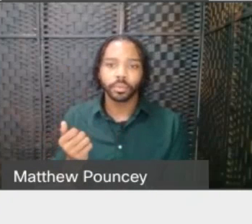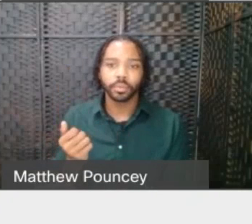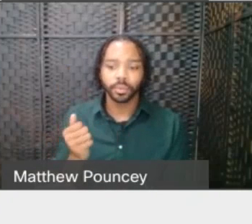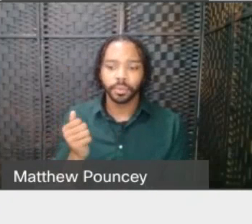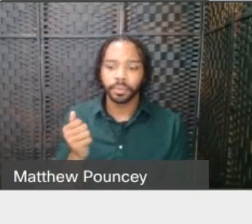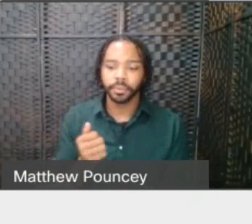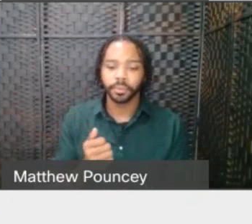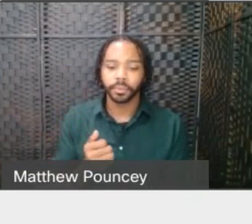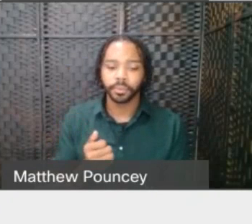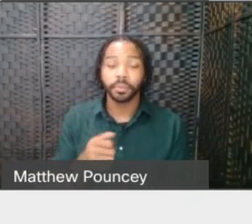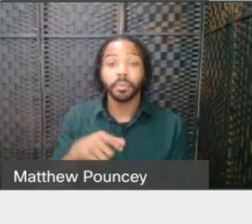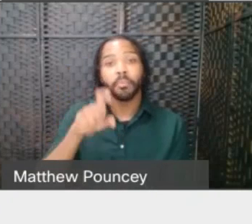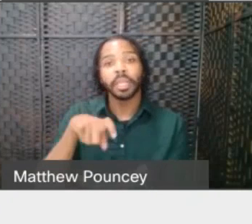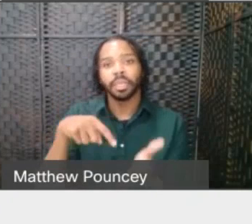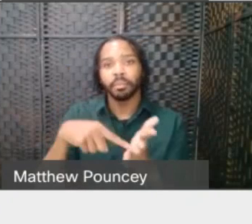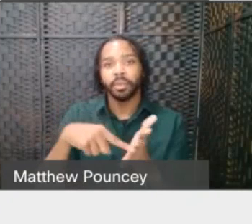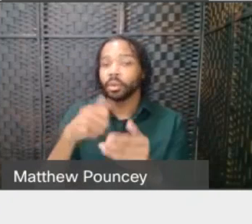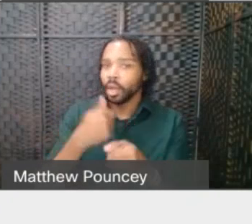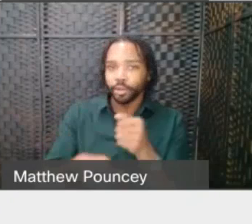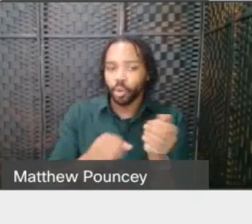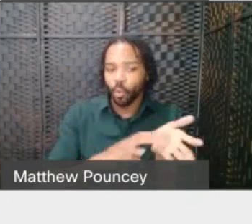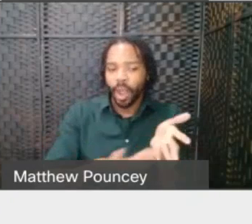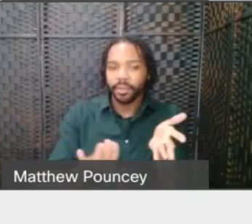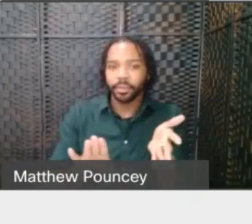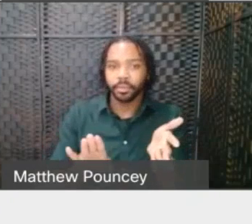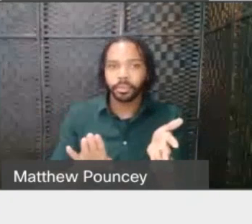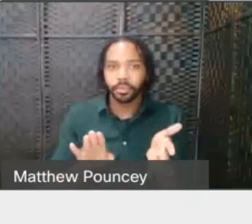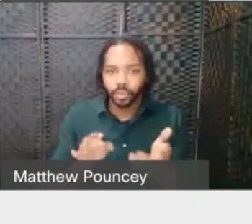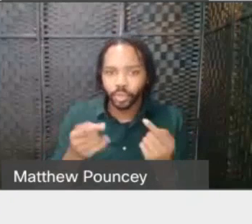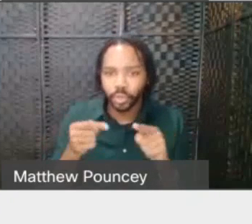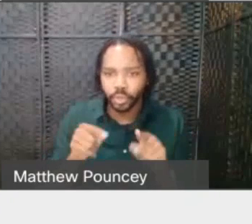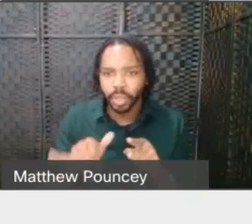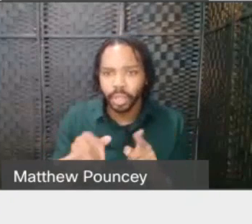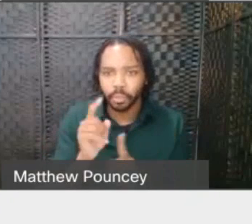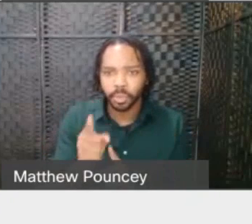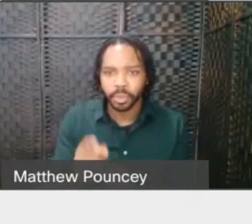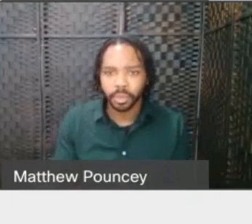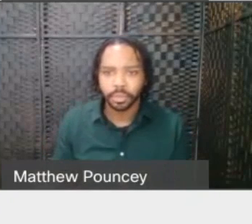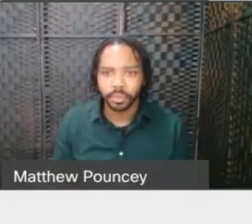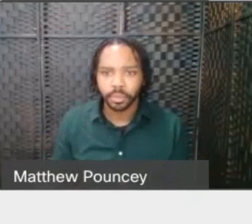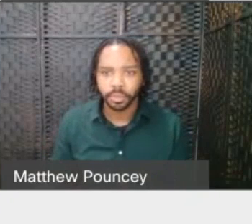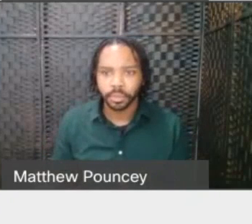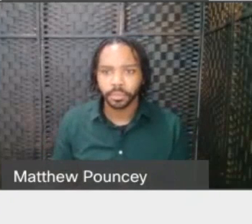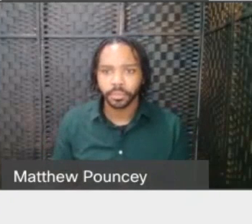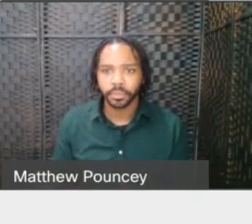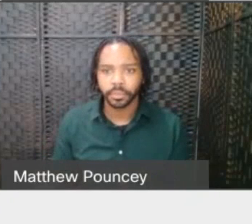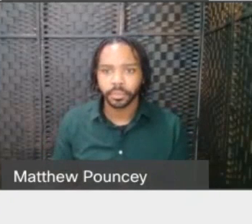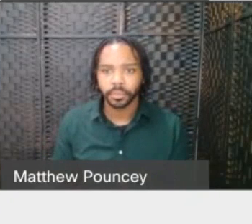must be billed under some waiver at some point in time during that period of time.